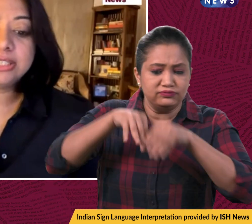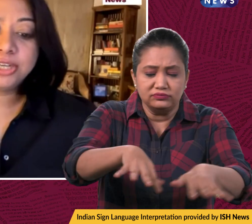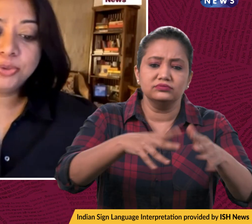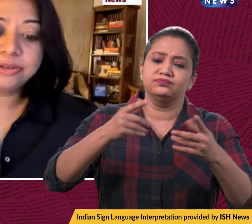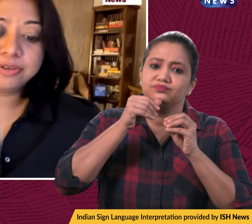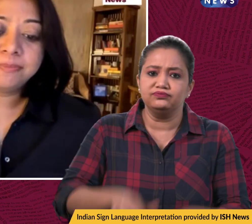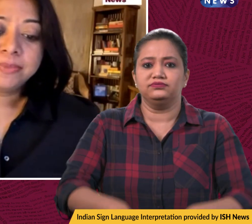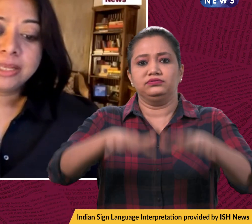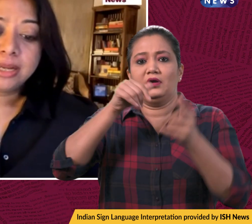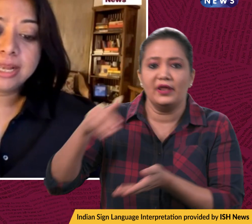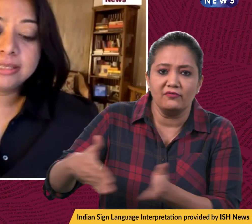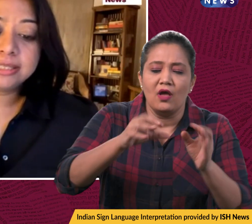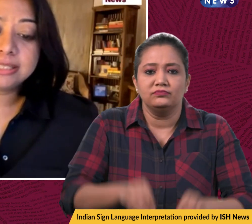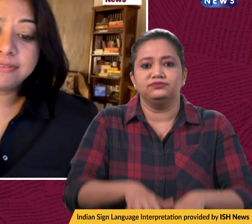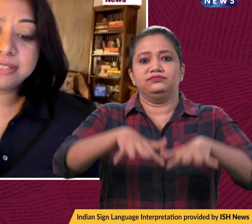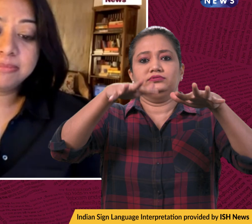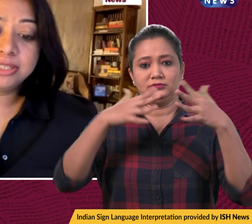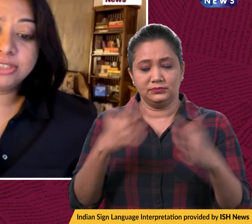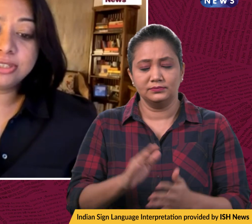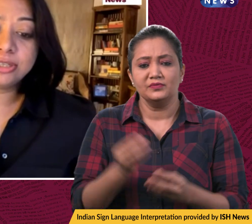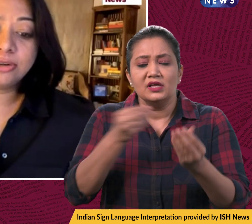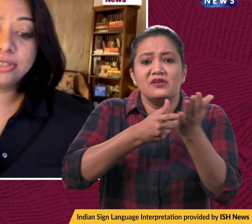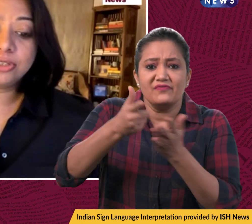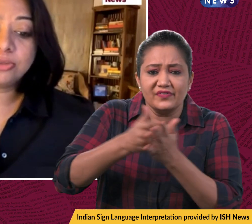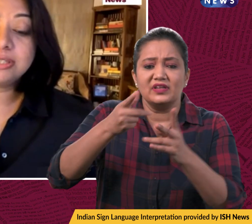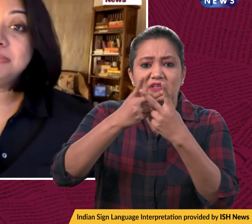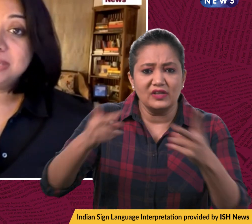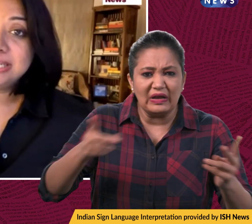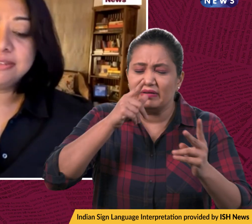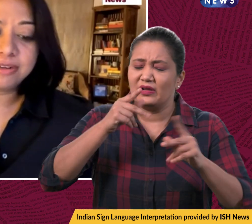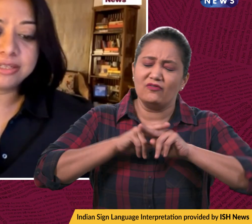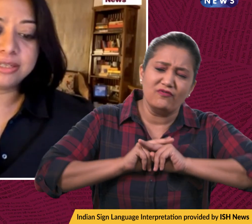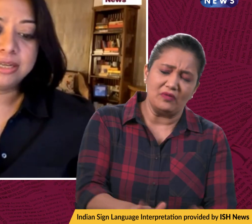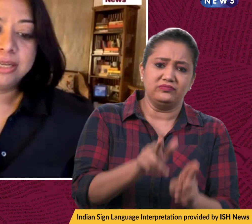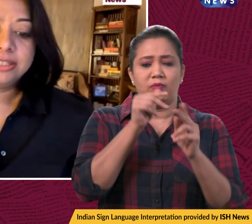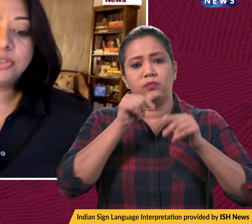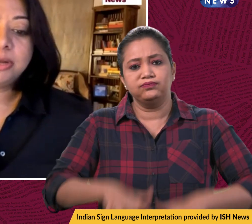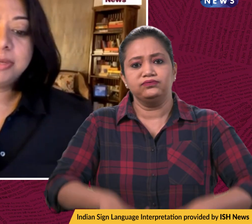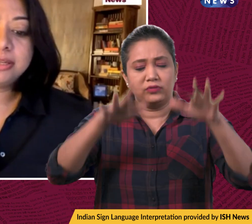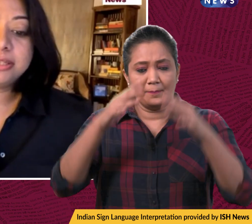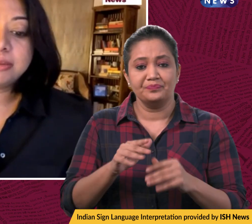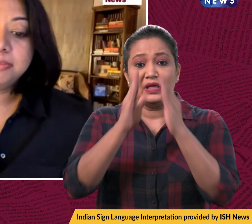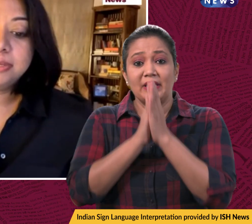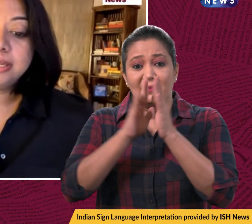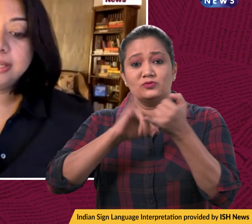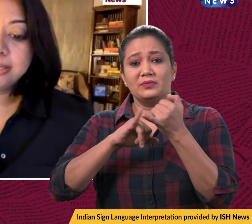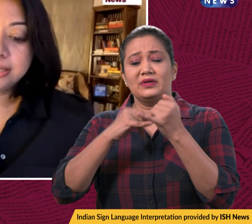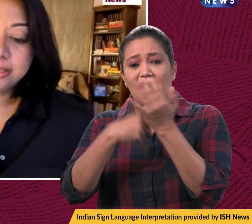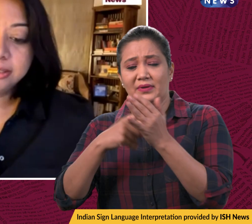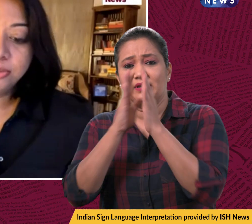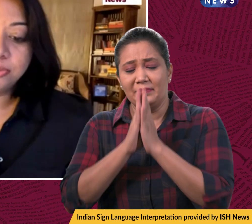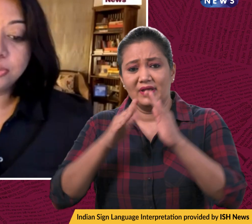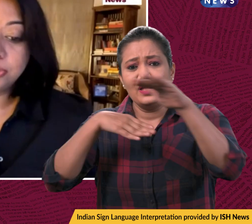the Cheriyu River, and it's left some villages along its coast completely flooded. The Swami Ananda temple